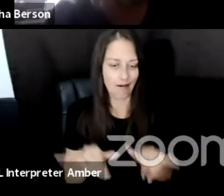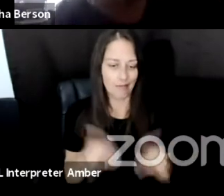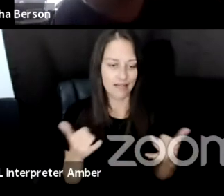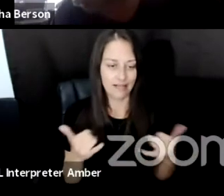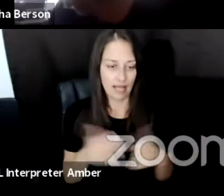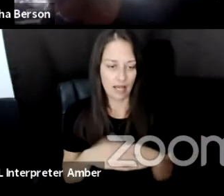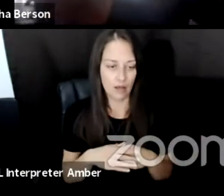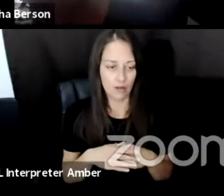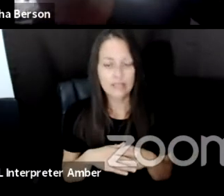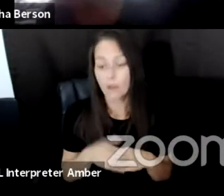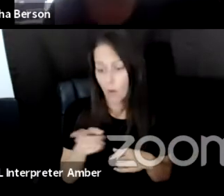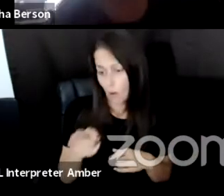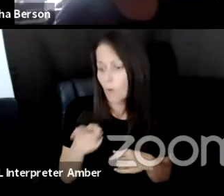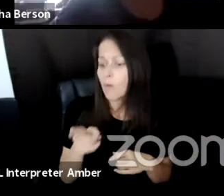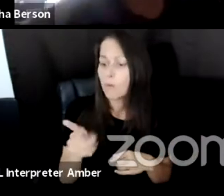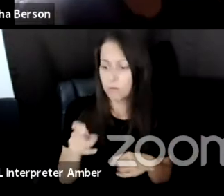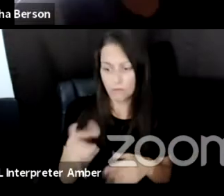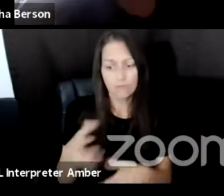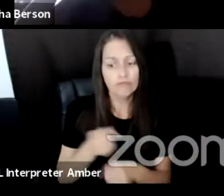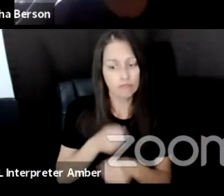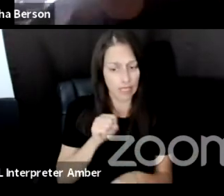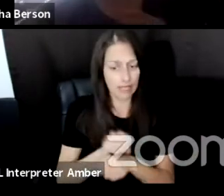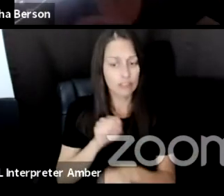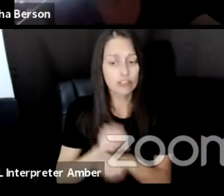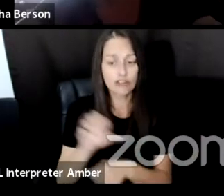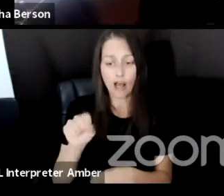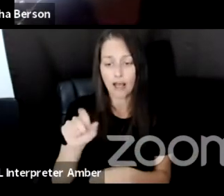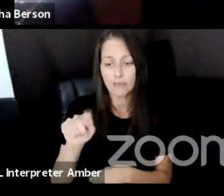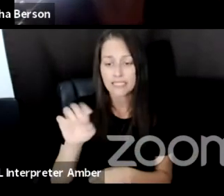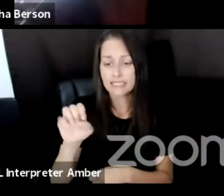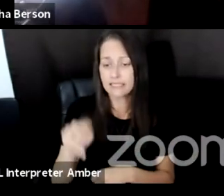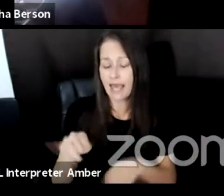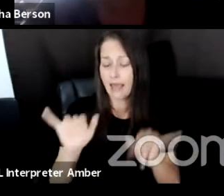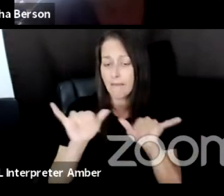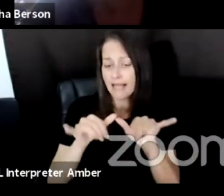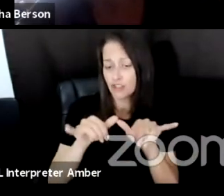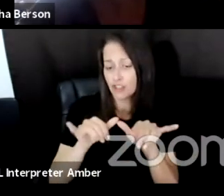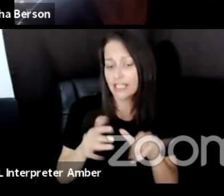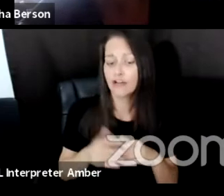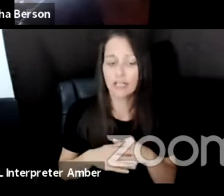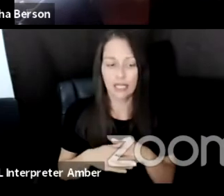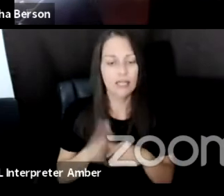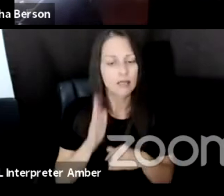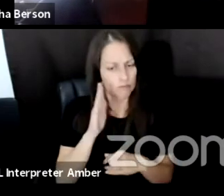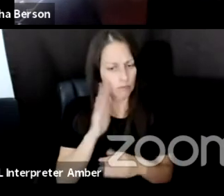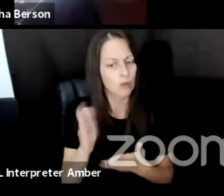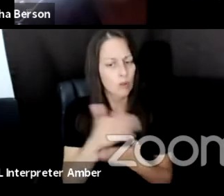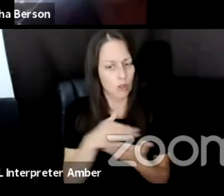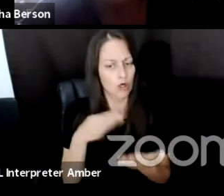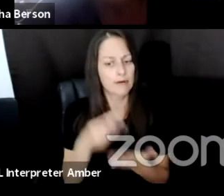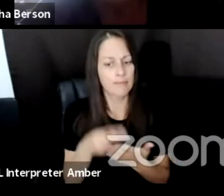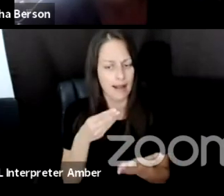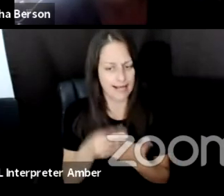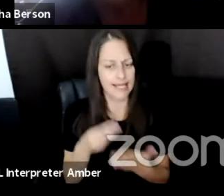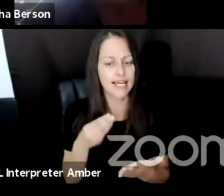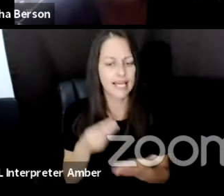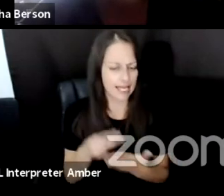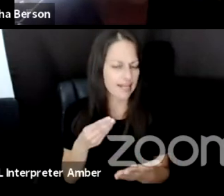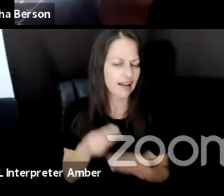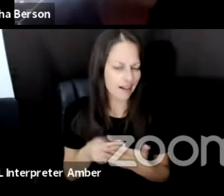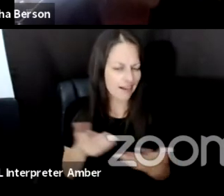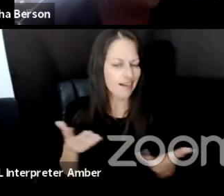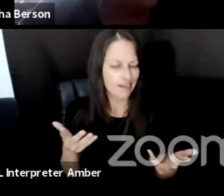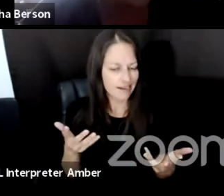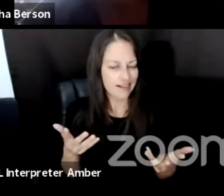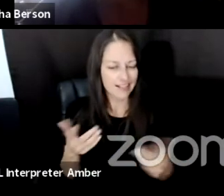should get a job in STEM, you should get, you know, you should focus on engineering or whatever, because that's definitely going to make you money, just kind of going off of what everyone's been saying about